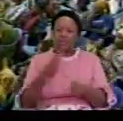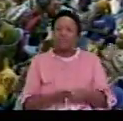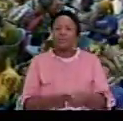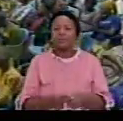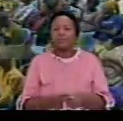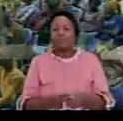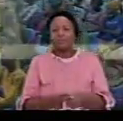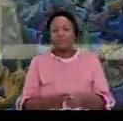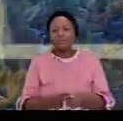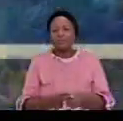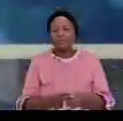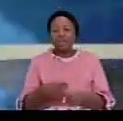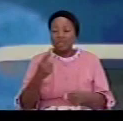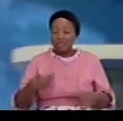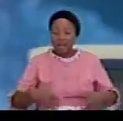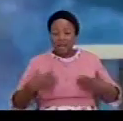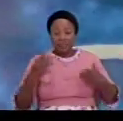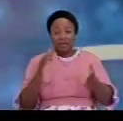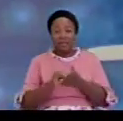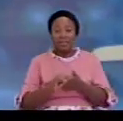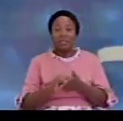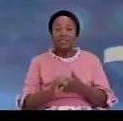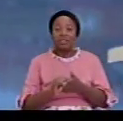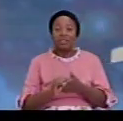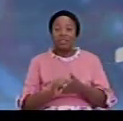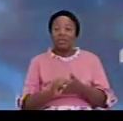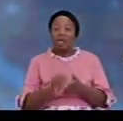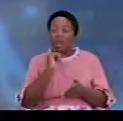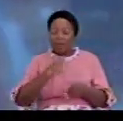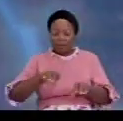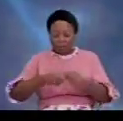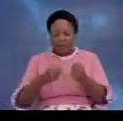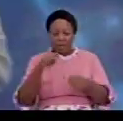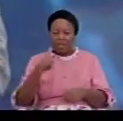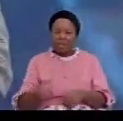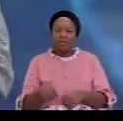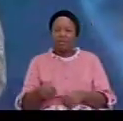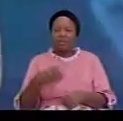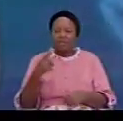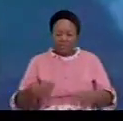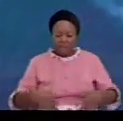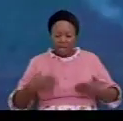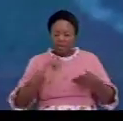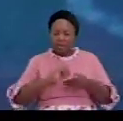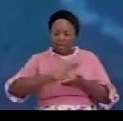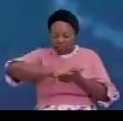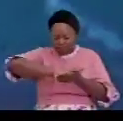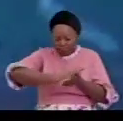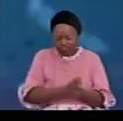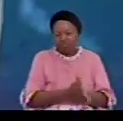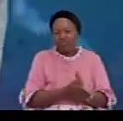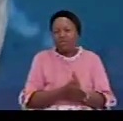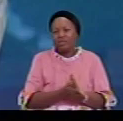The lives that are broken down, the lives that are scattered,